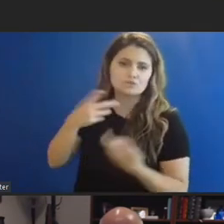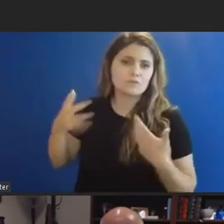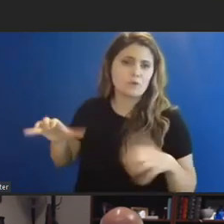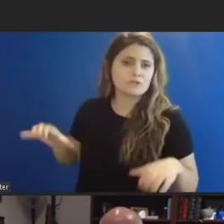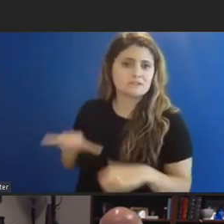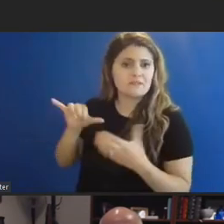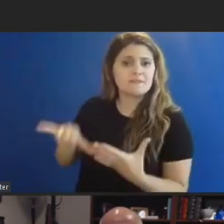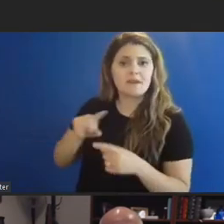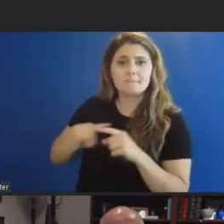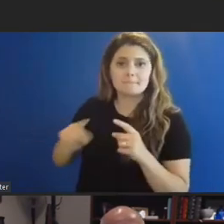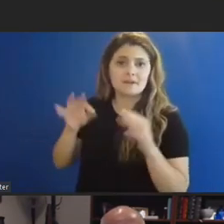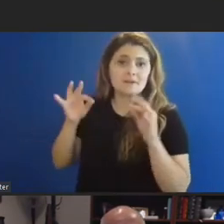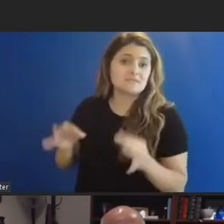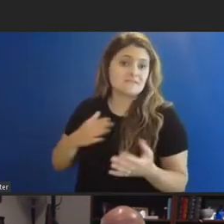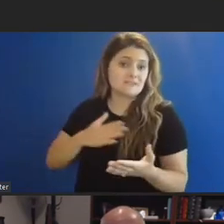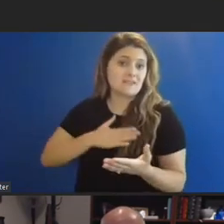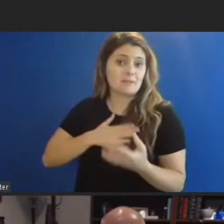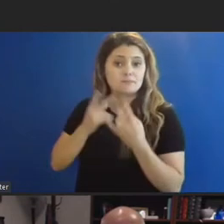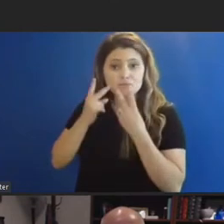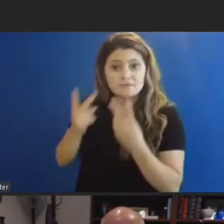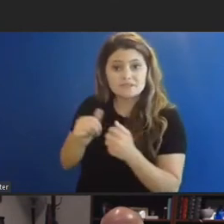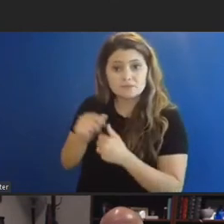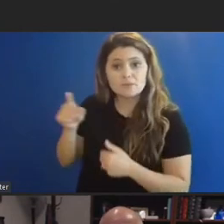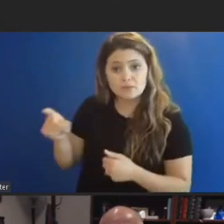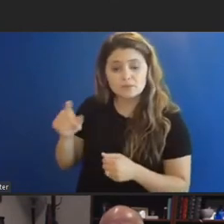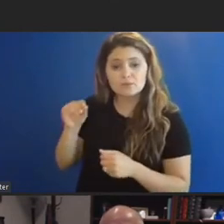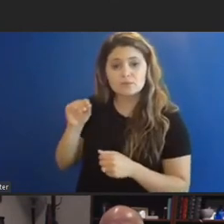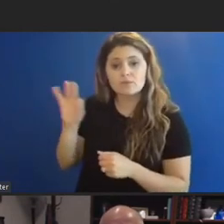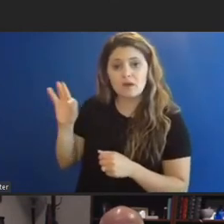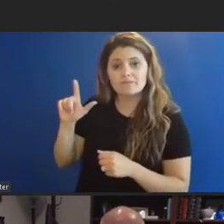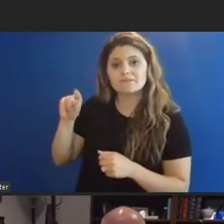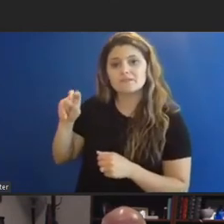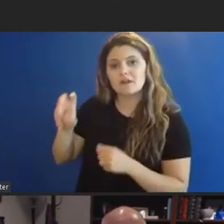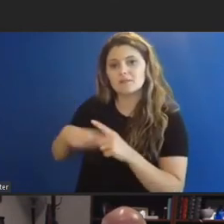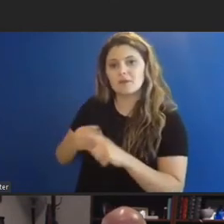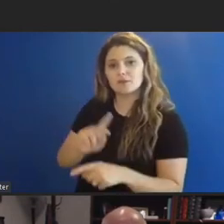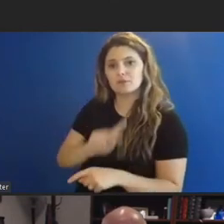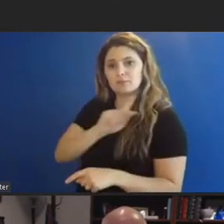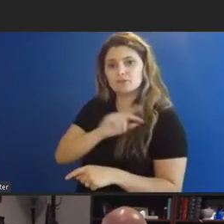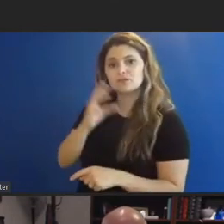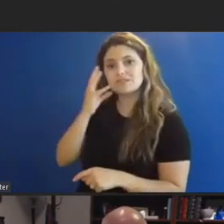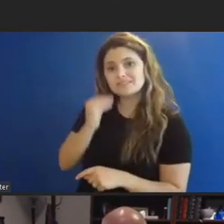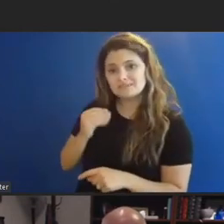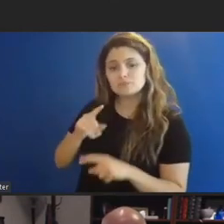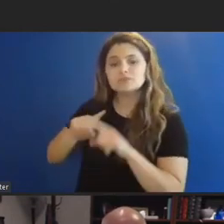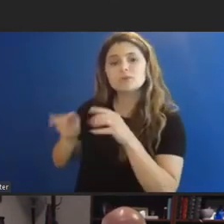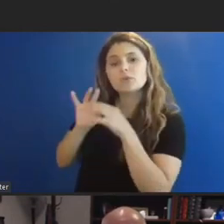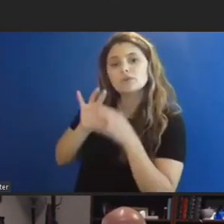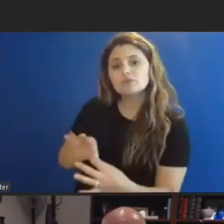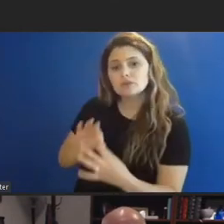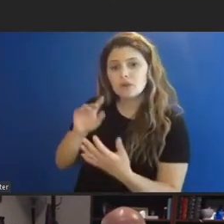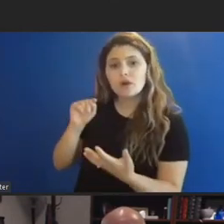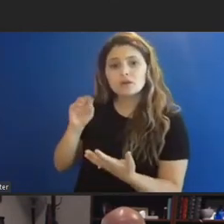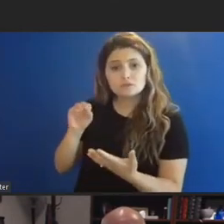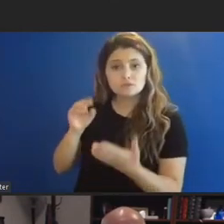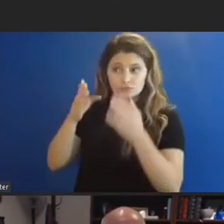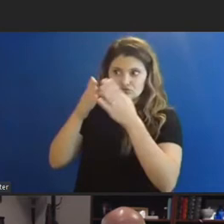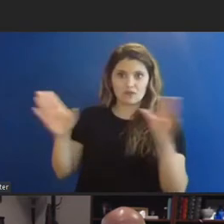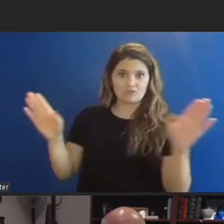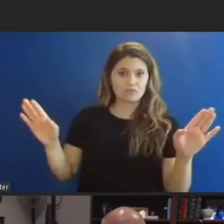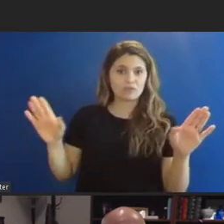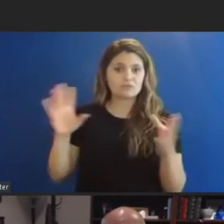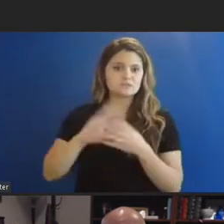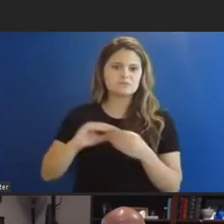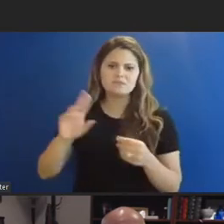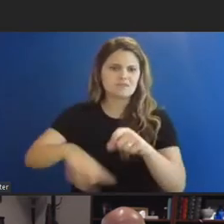but I'm certainly happy to visit with you offline about your personal experience. But with regard to generally speaking,